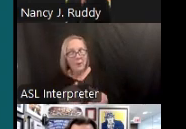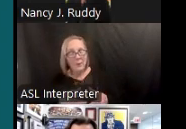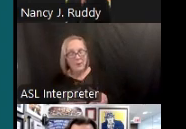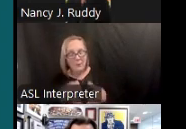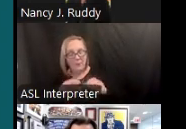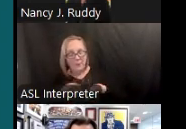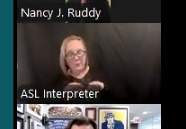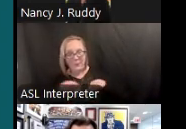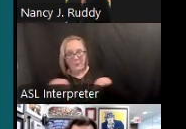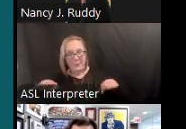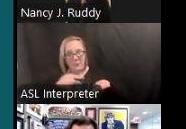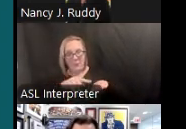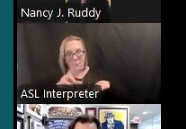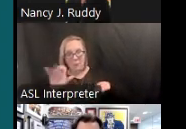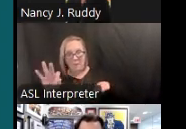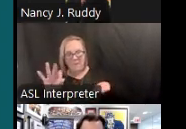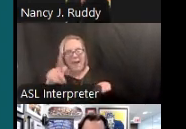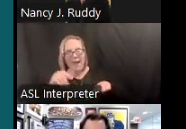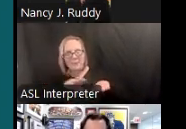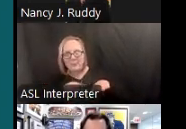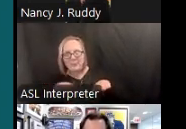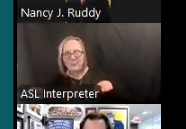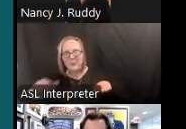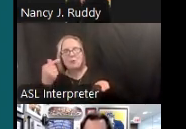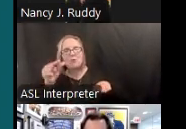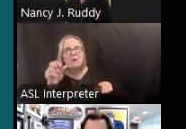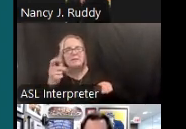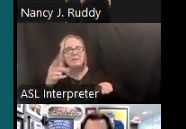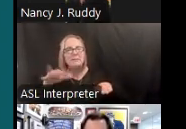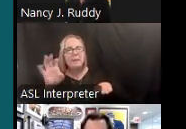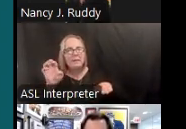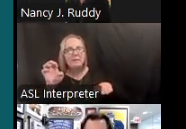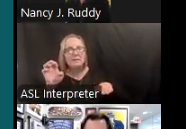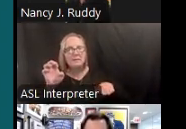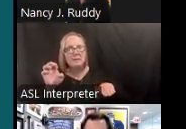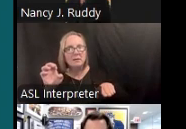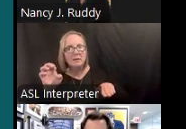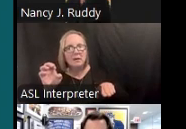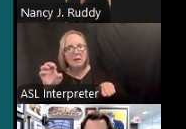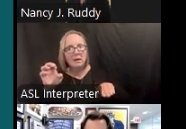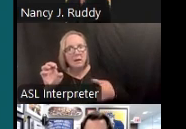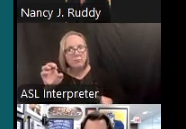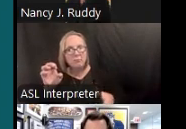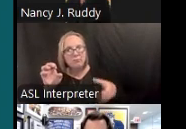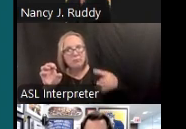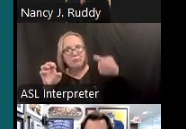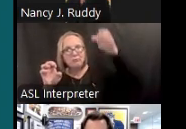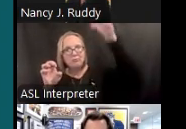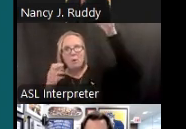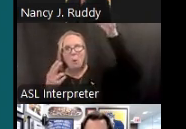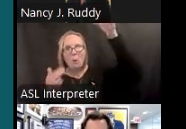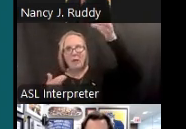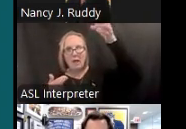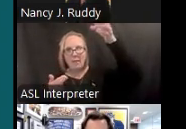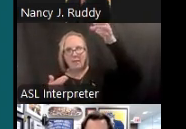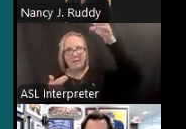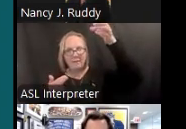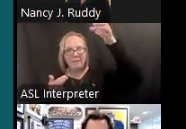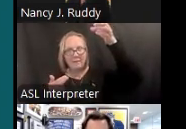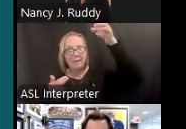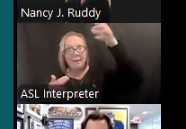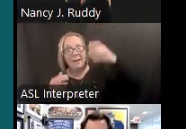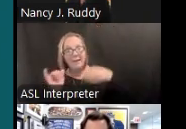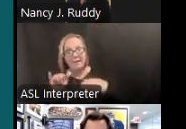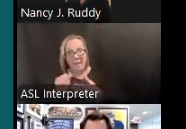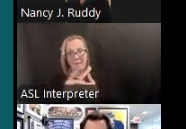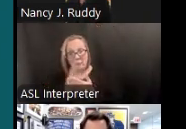will contain a green biophilic open space from which a 45-story hotel tower will spring. The program of the